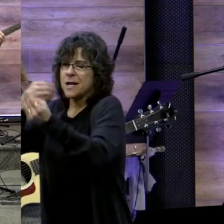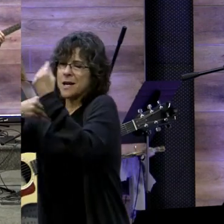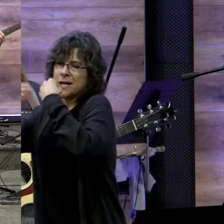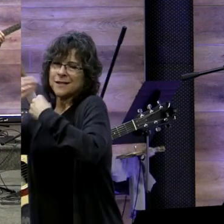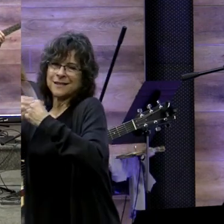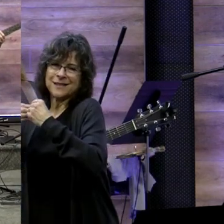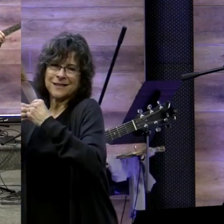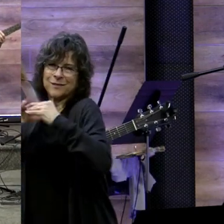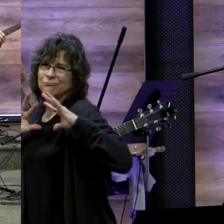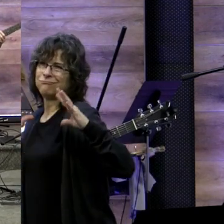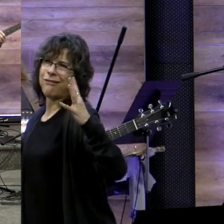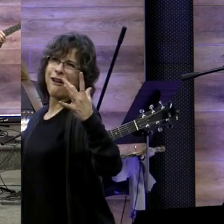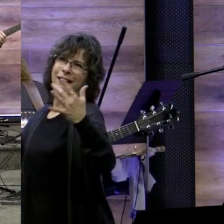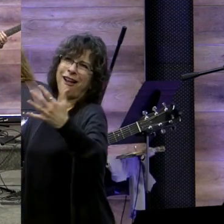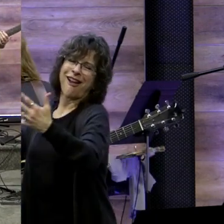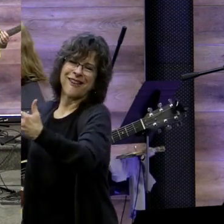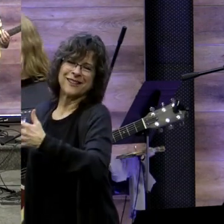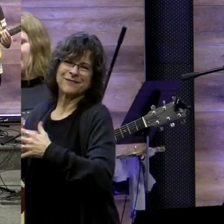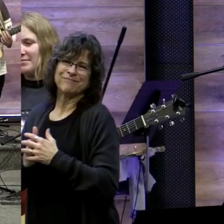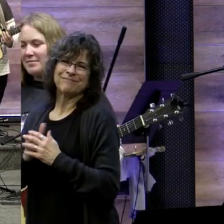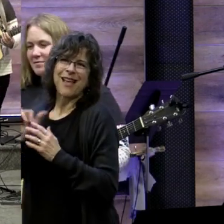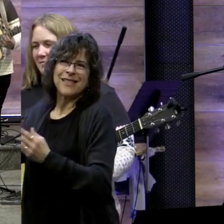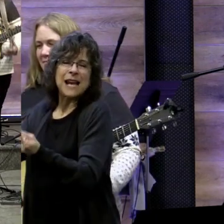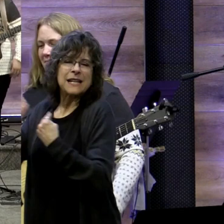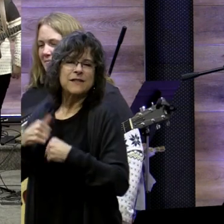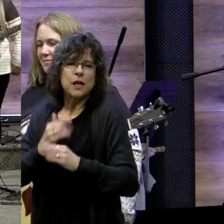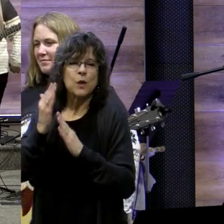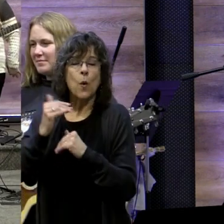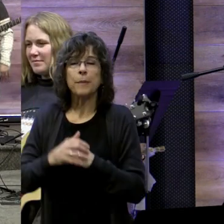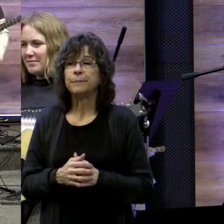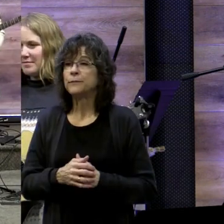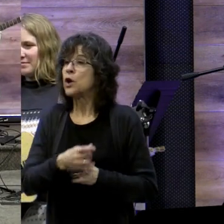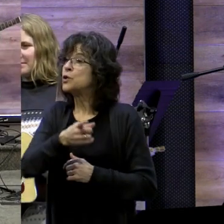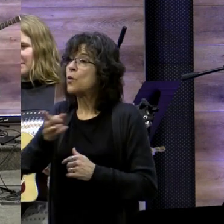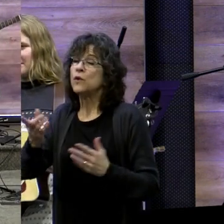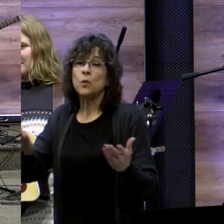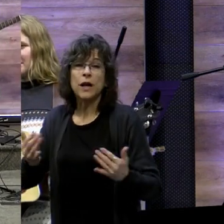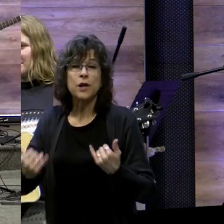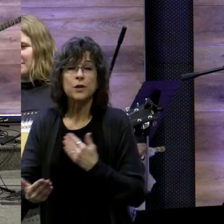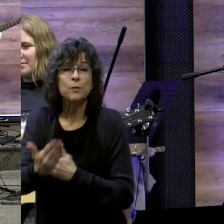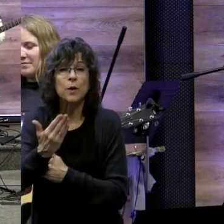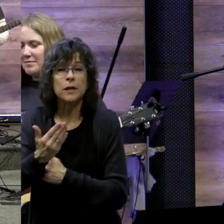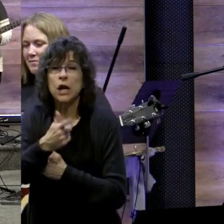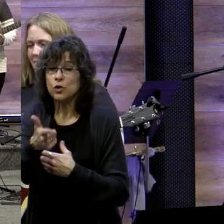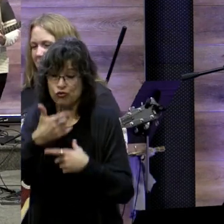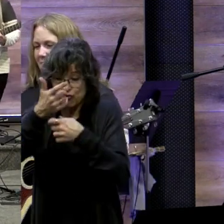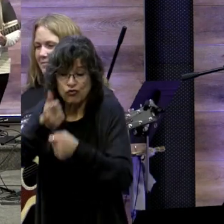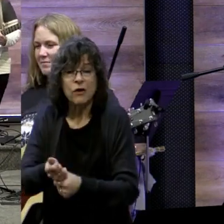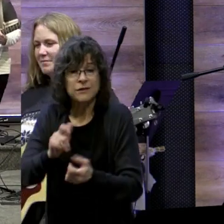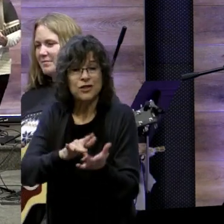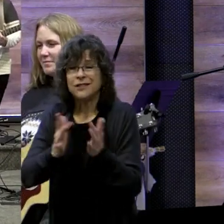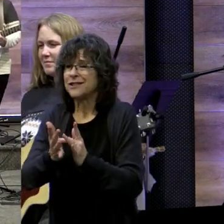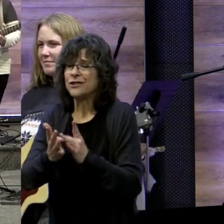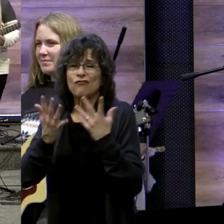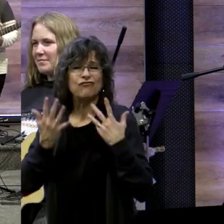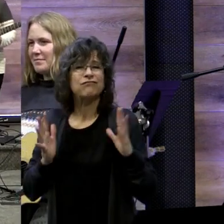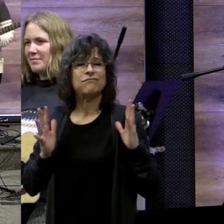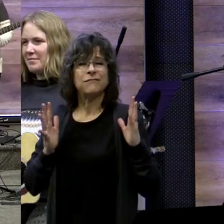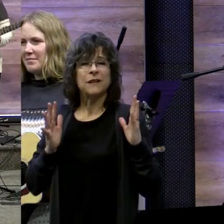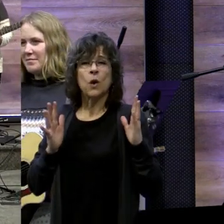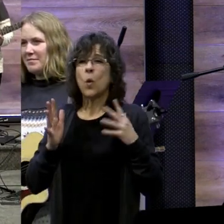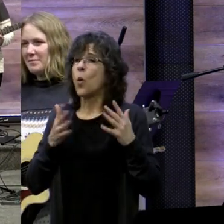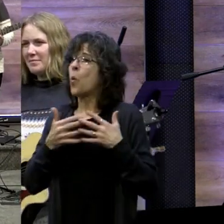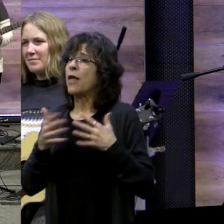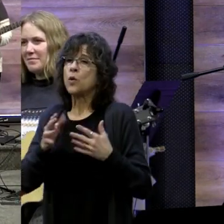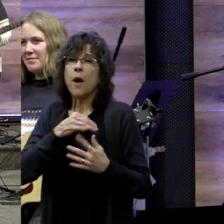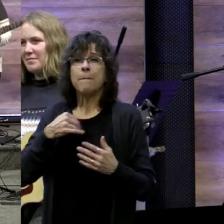And that fills us with hope. And so if you're here this morning and you have put your faith and trust in the Lord Jesus to save you of your sins, whether you're a member of